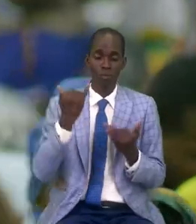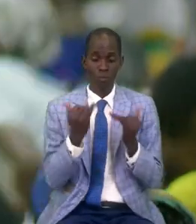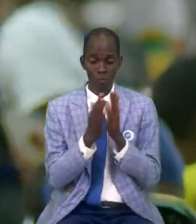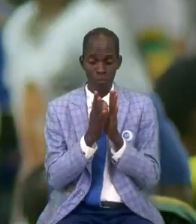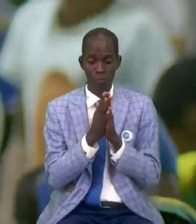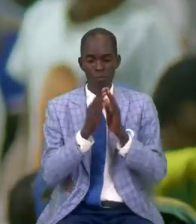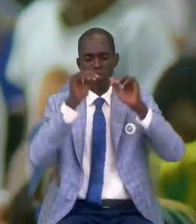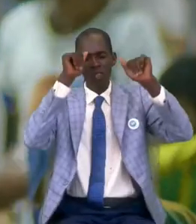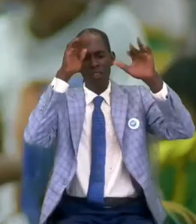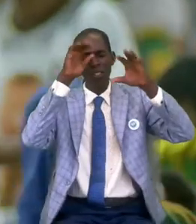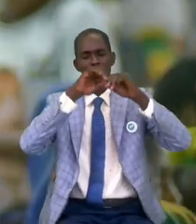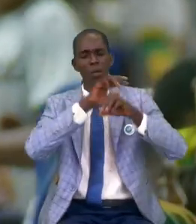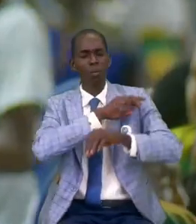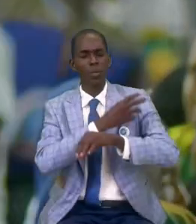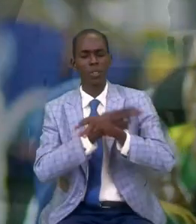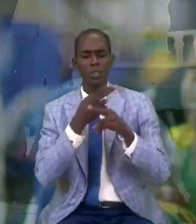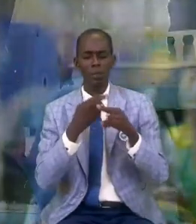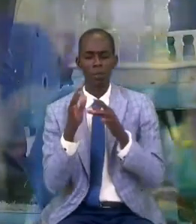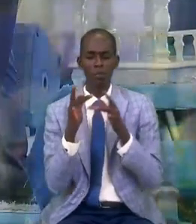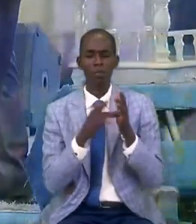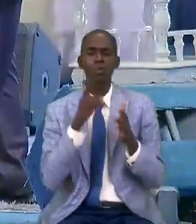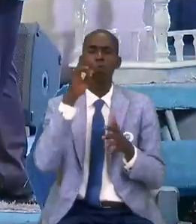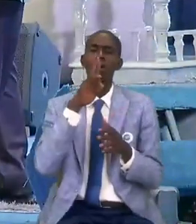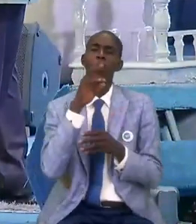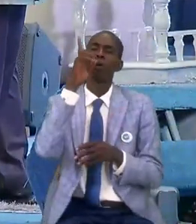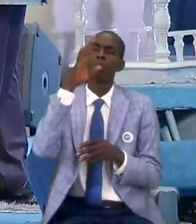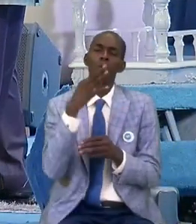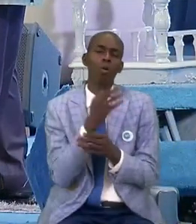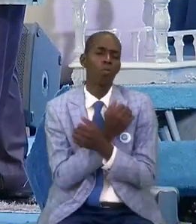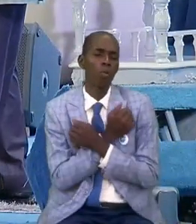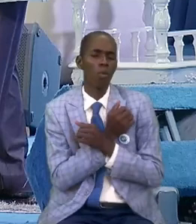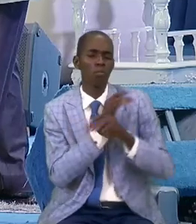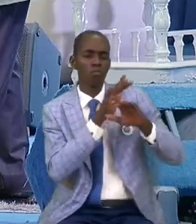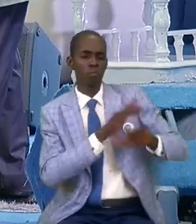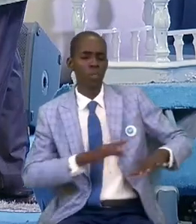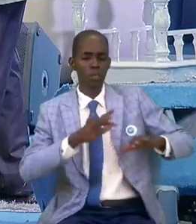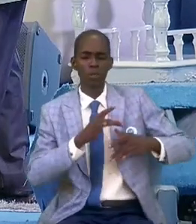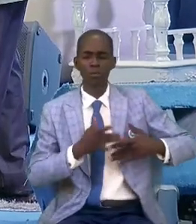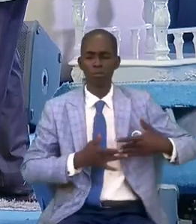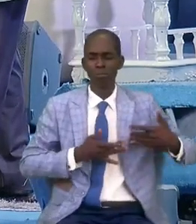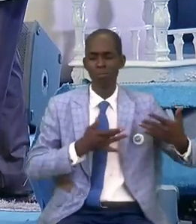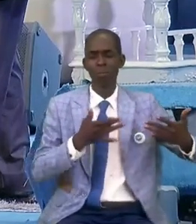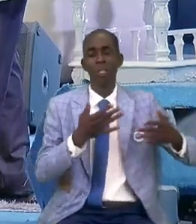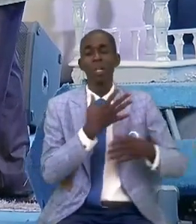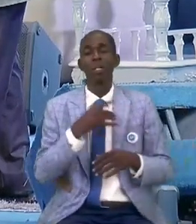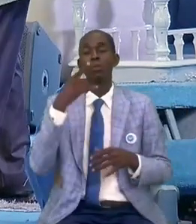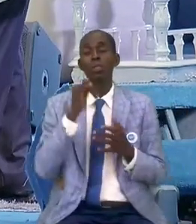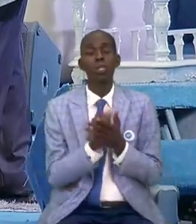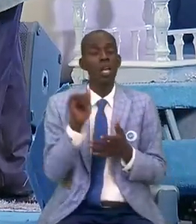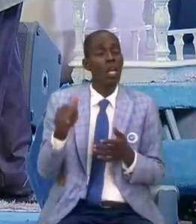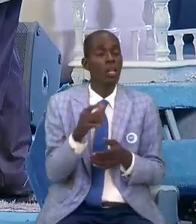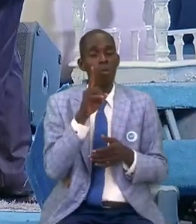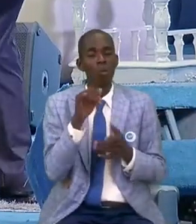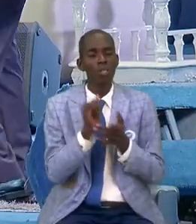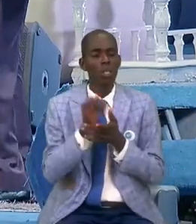a God of compassion. And you have said, whosoever will call on the name of the Lord will be forgiven, will be set free,